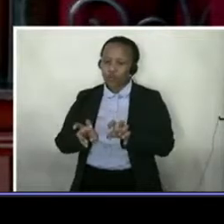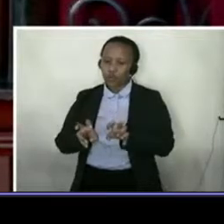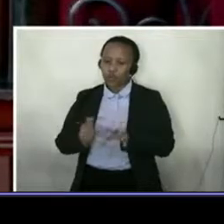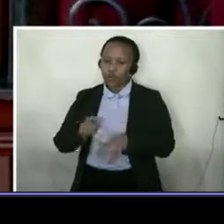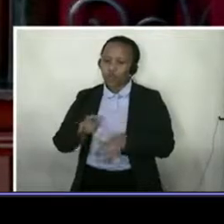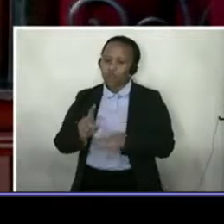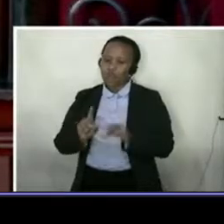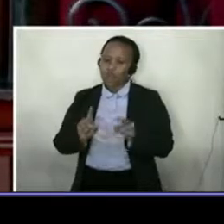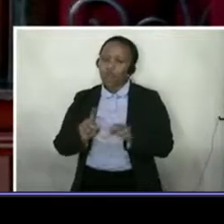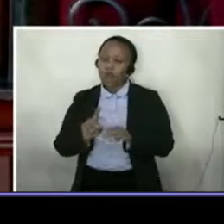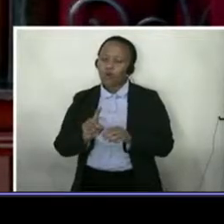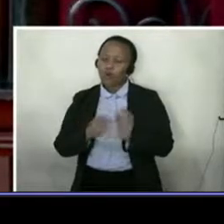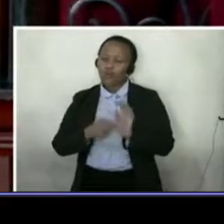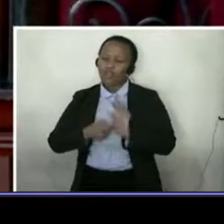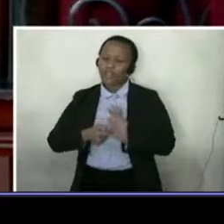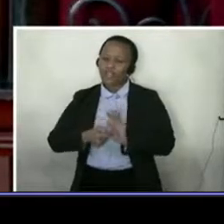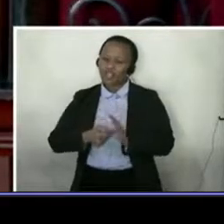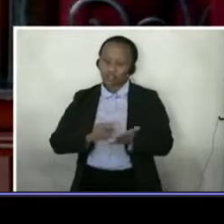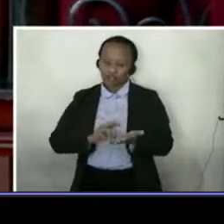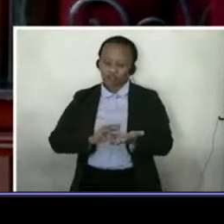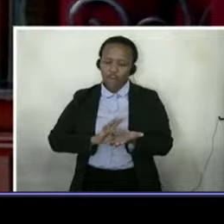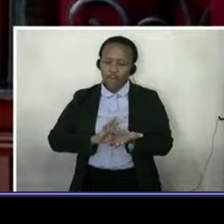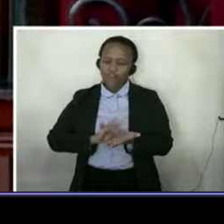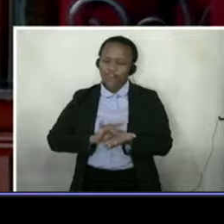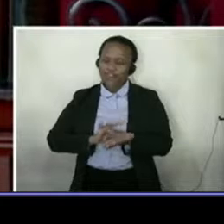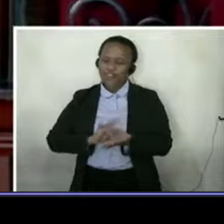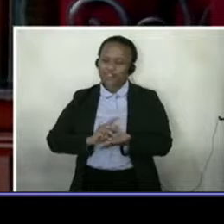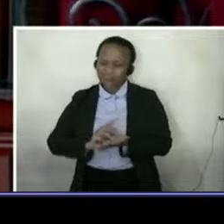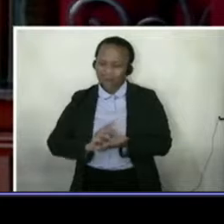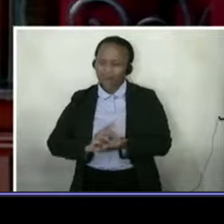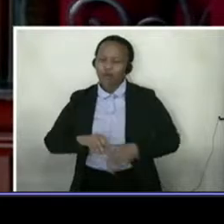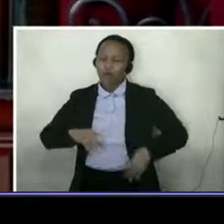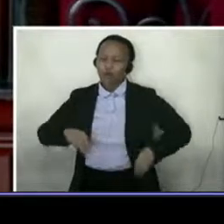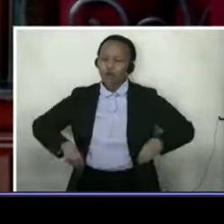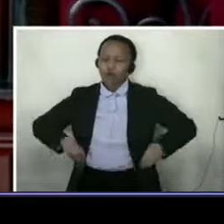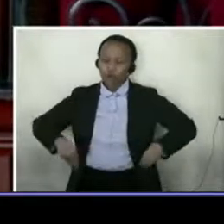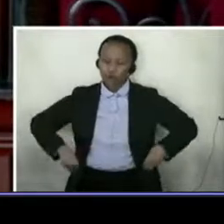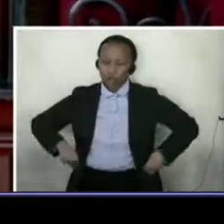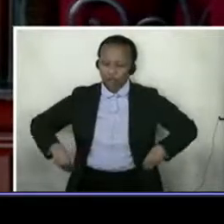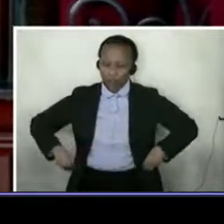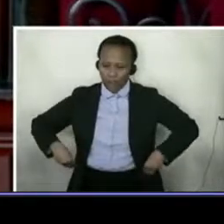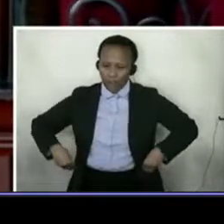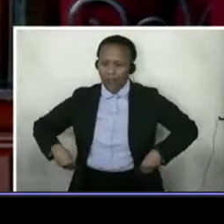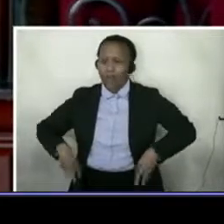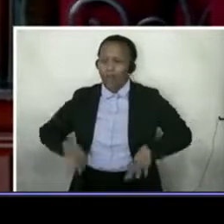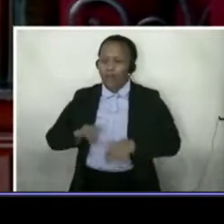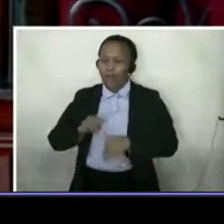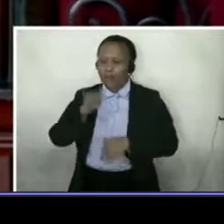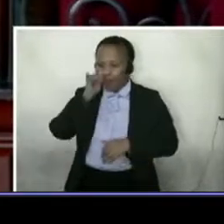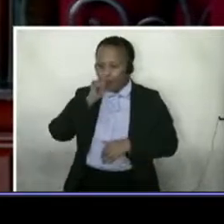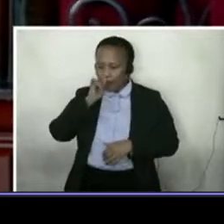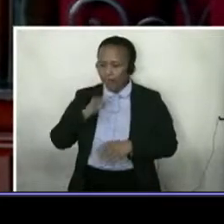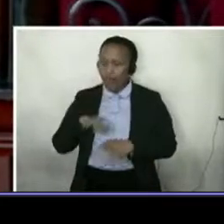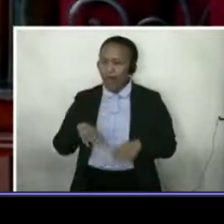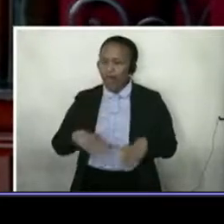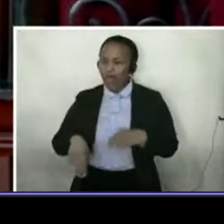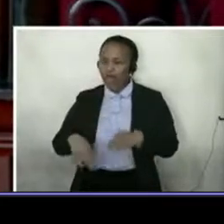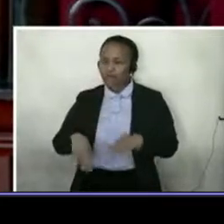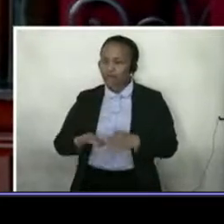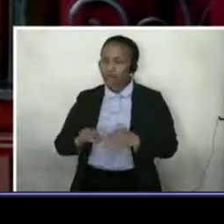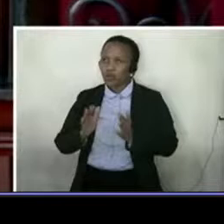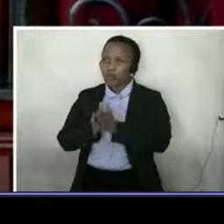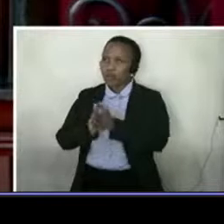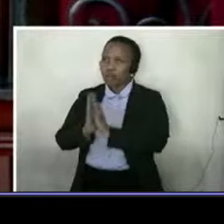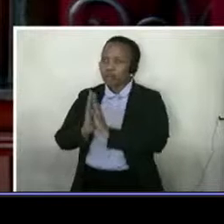forensic investigation of fraudulent, corrupt, and criminal activities. We call upon the department to